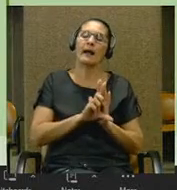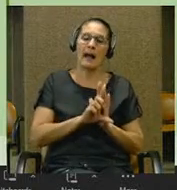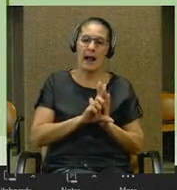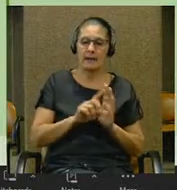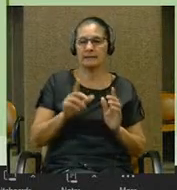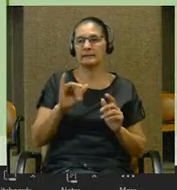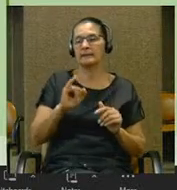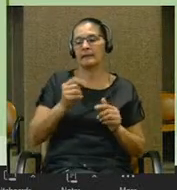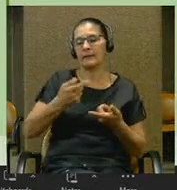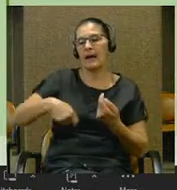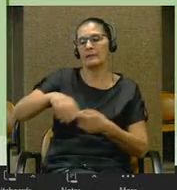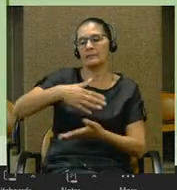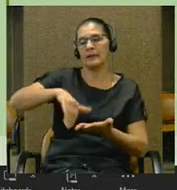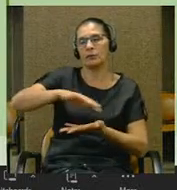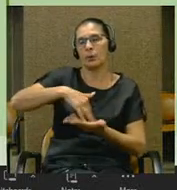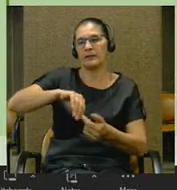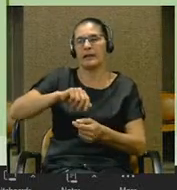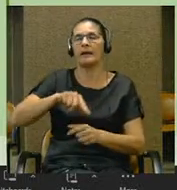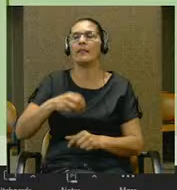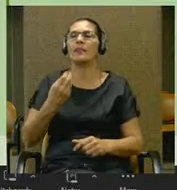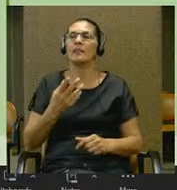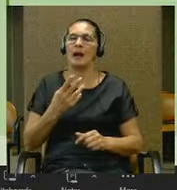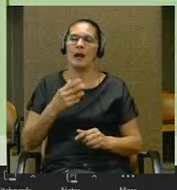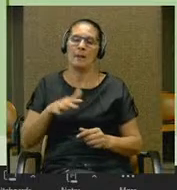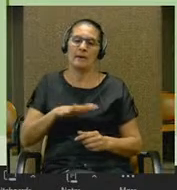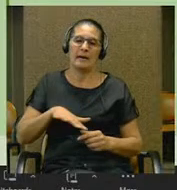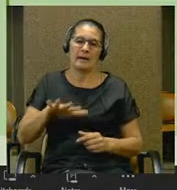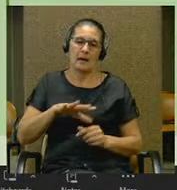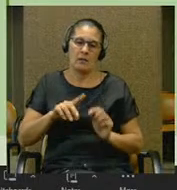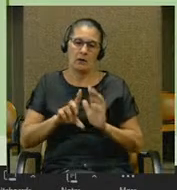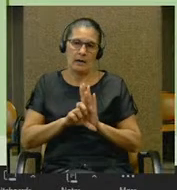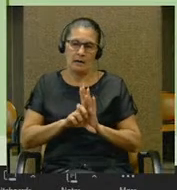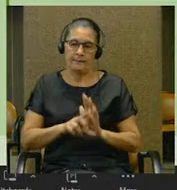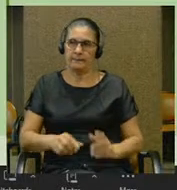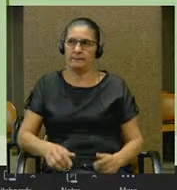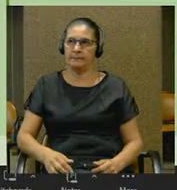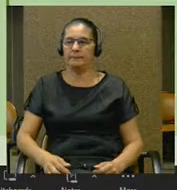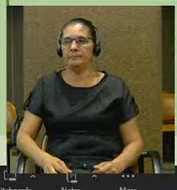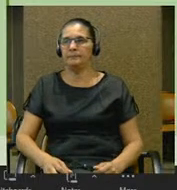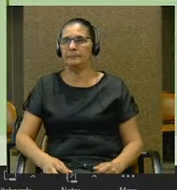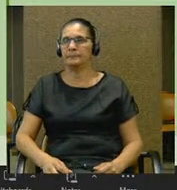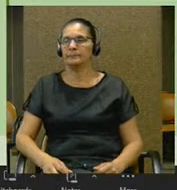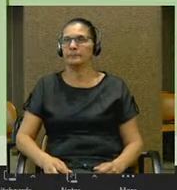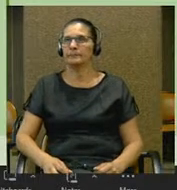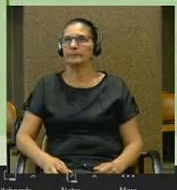illegal producers and the distributors in the illegal market.